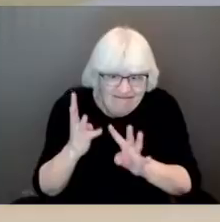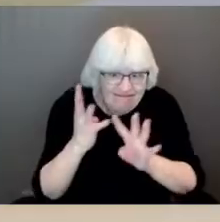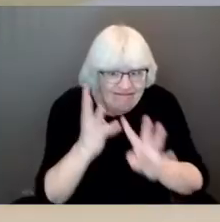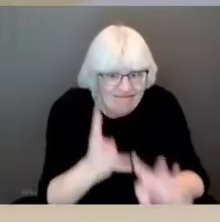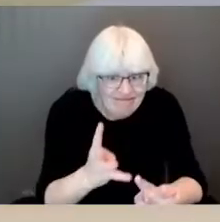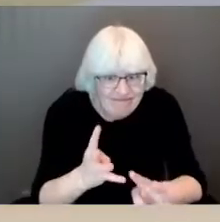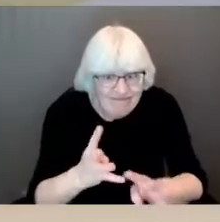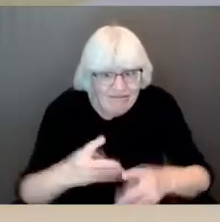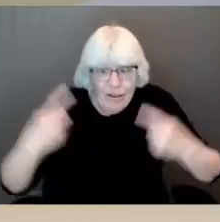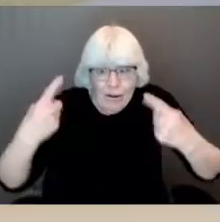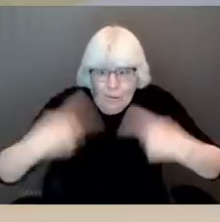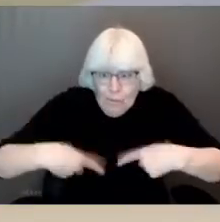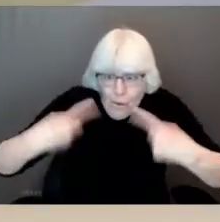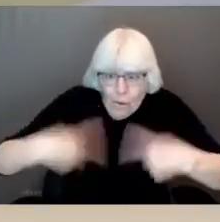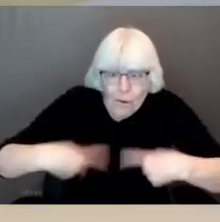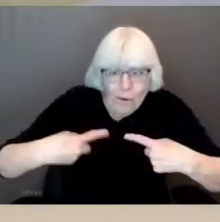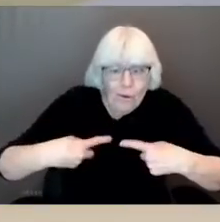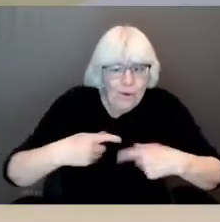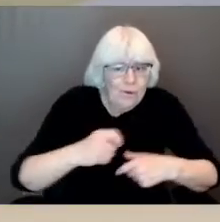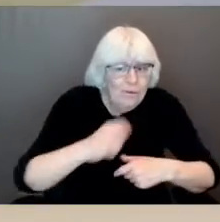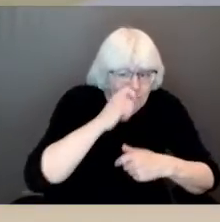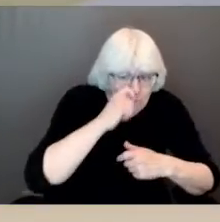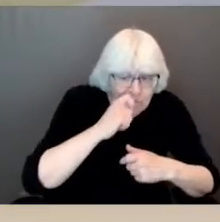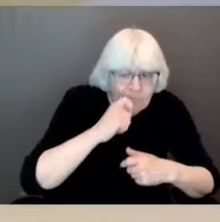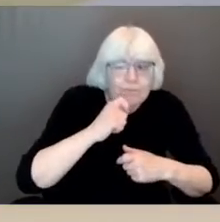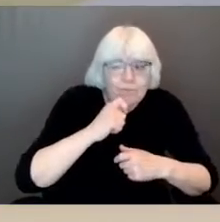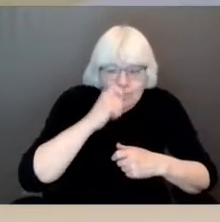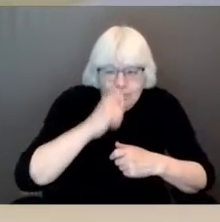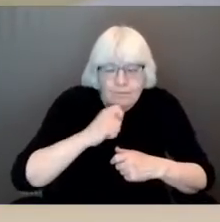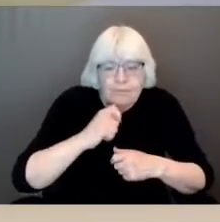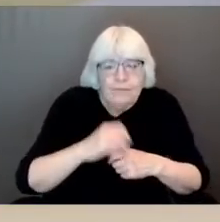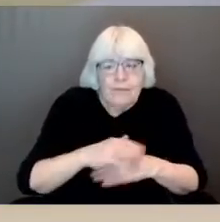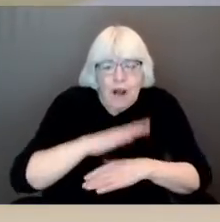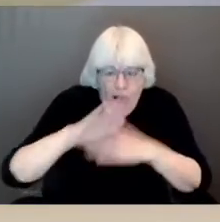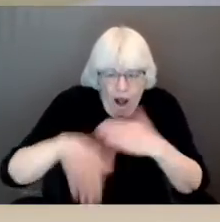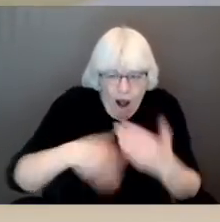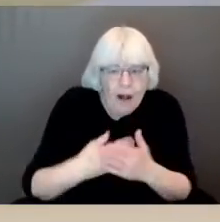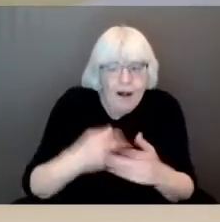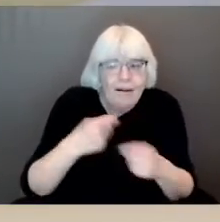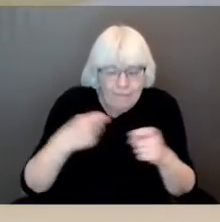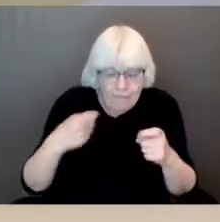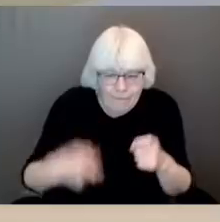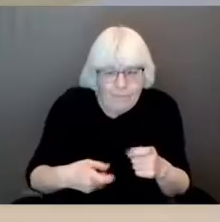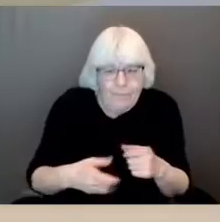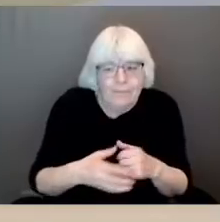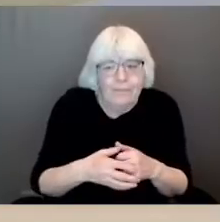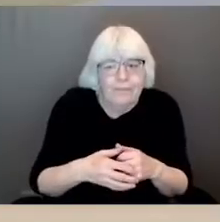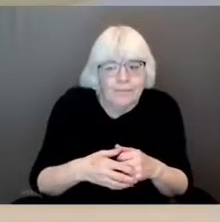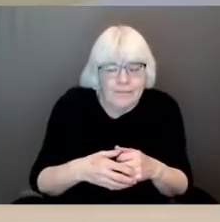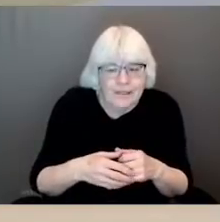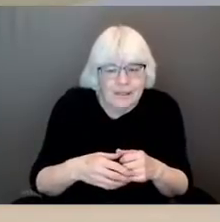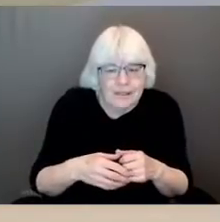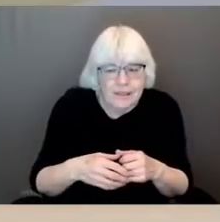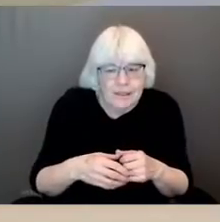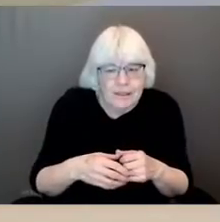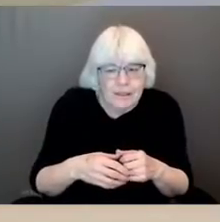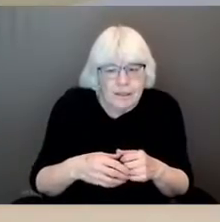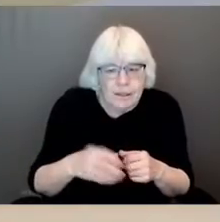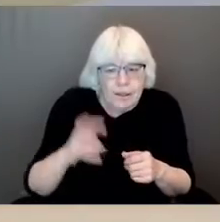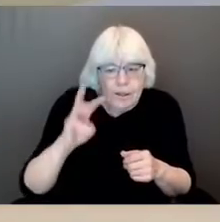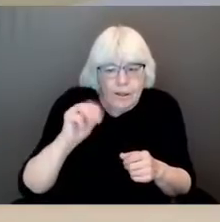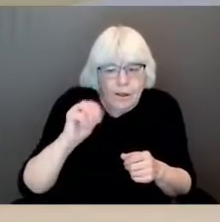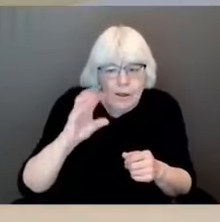Or? Yeah, those are all what we call their ID molecular-based tests,